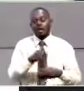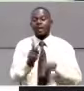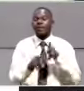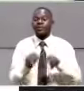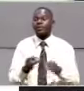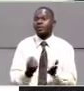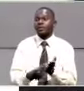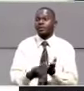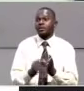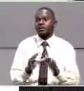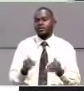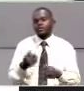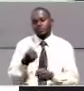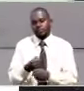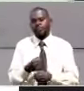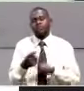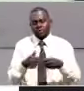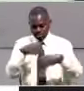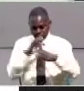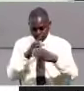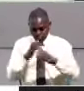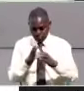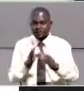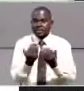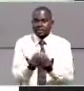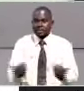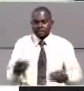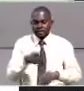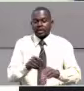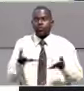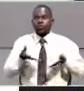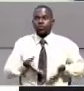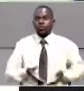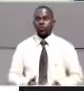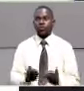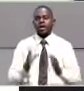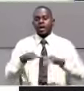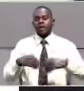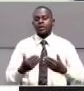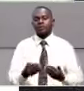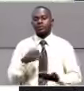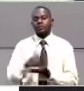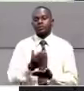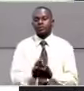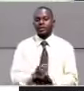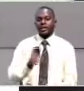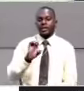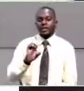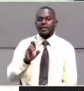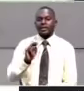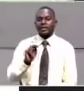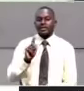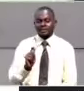In Uganda, we have not been doing routine testing of children at birth. However, the Department of ENT in